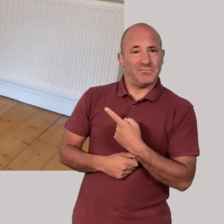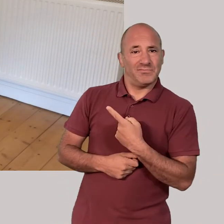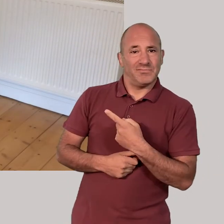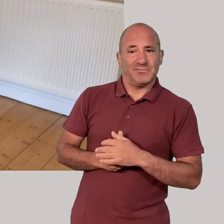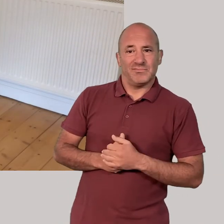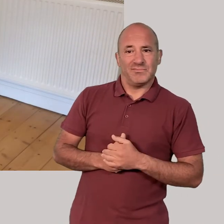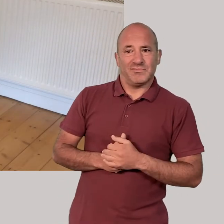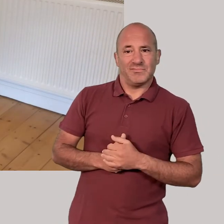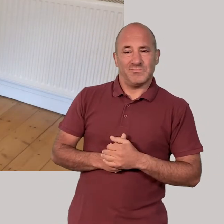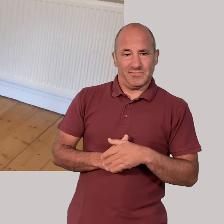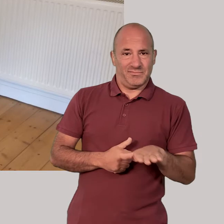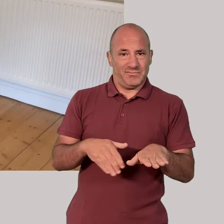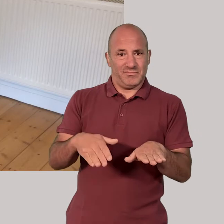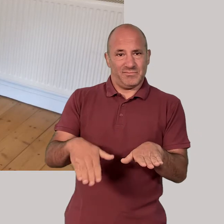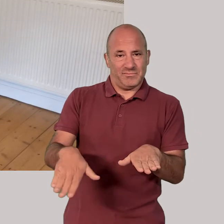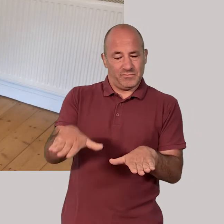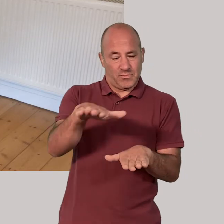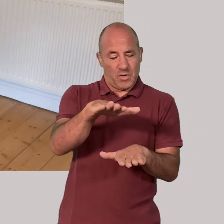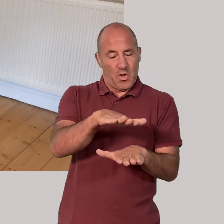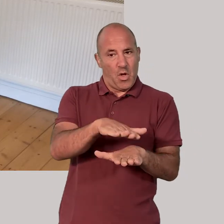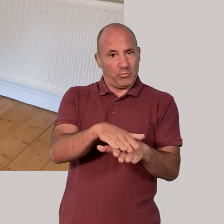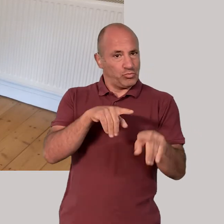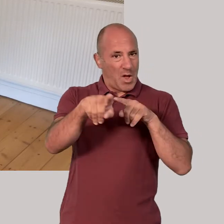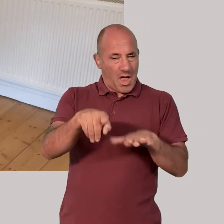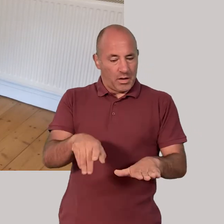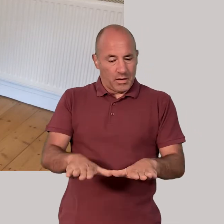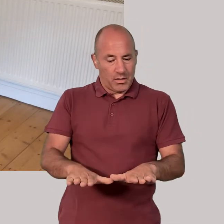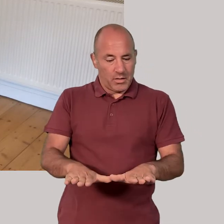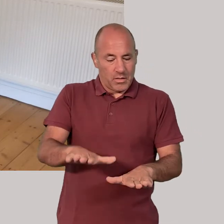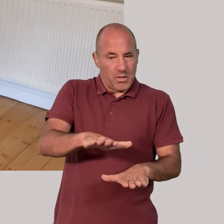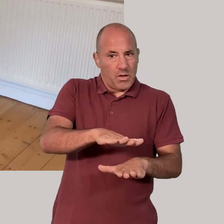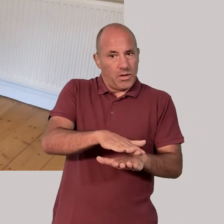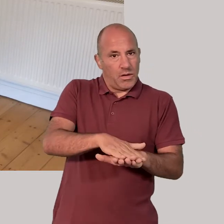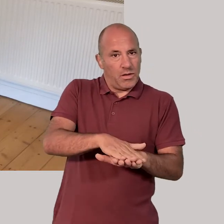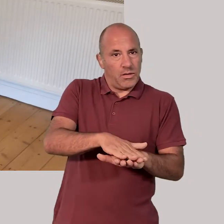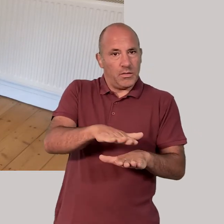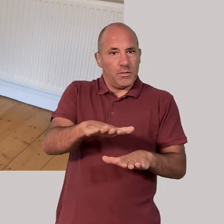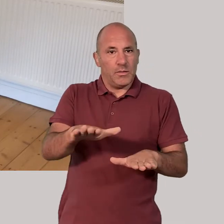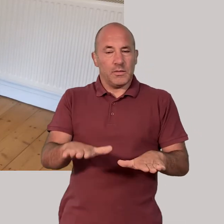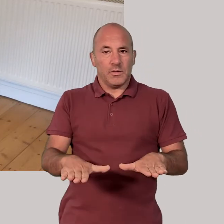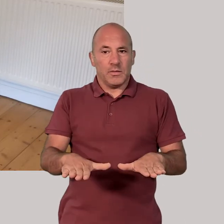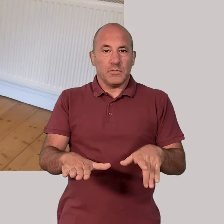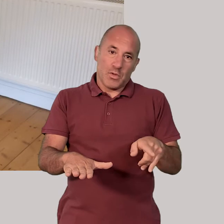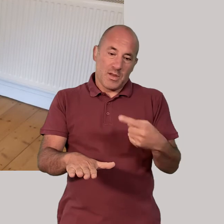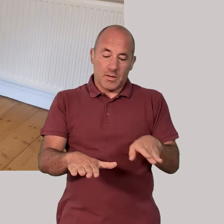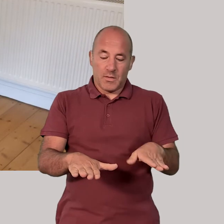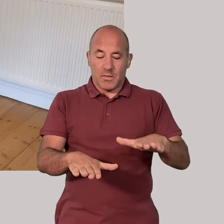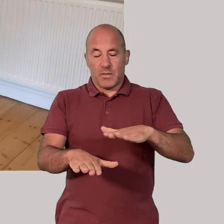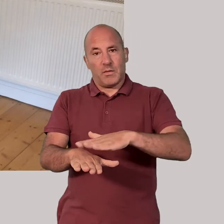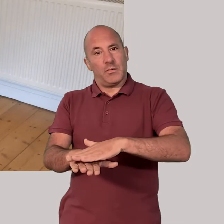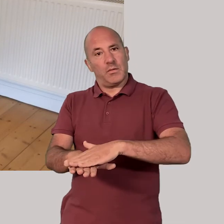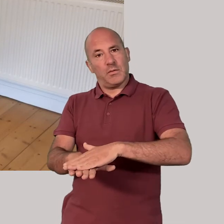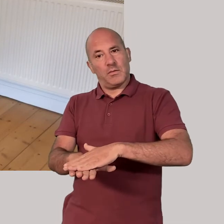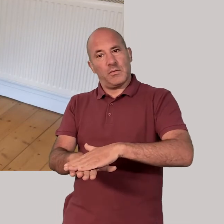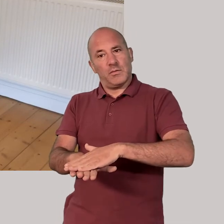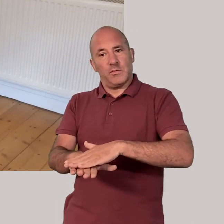So can you put one foot on top of the other and then put it back? Try it on the other foot.